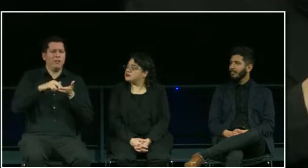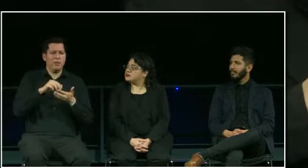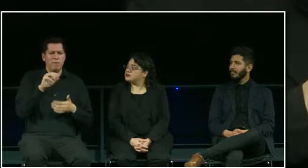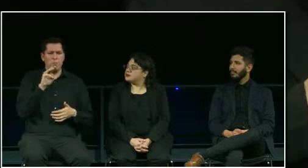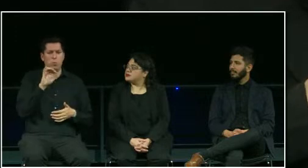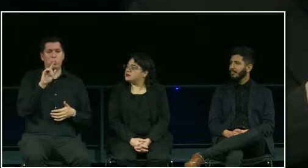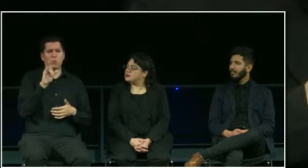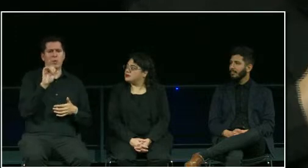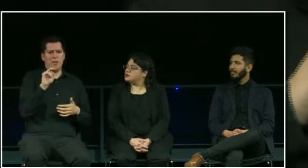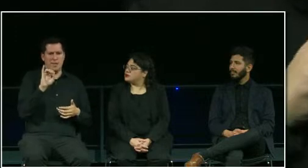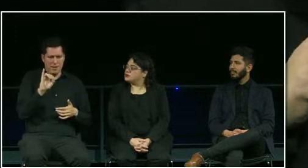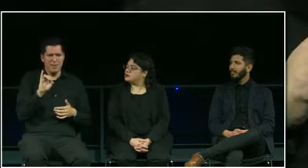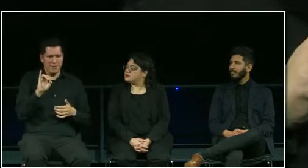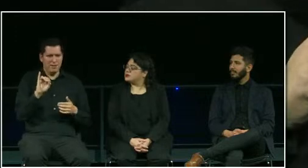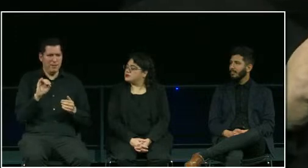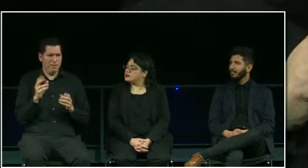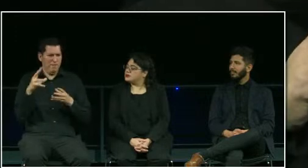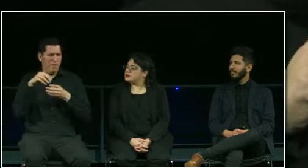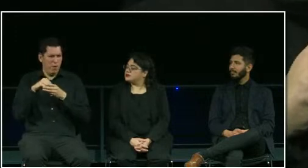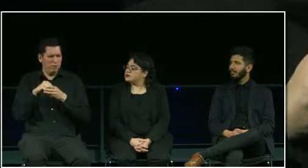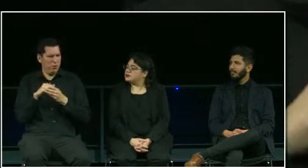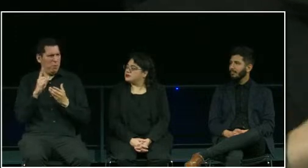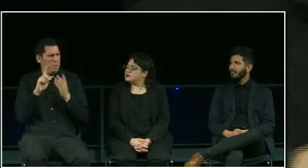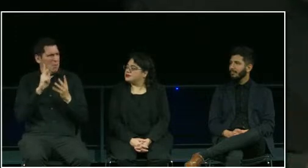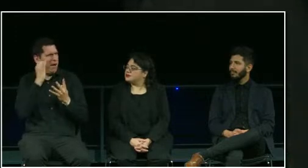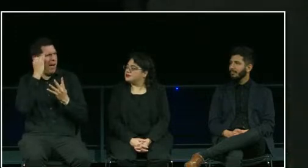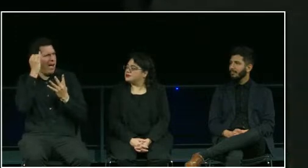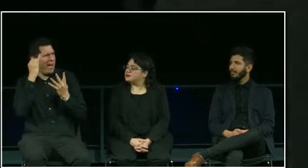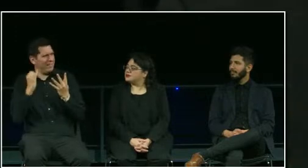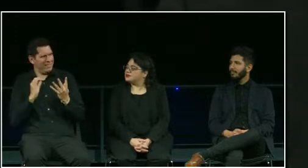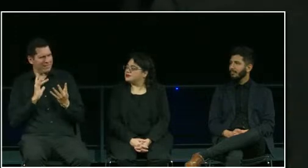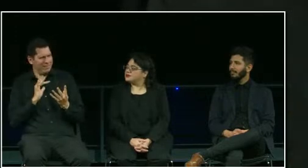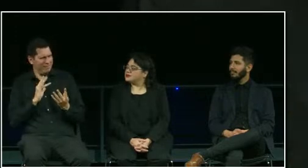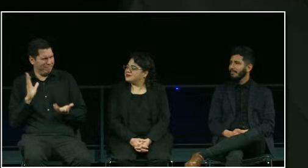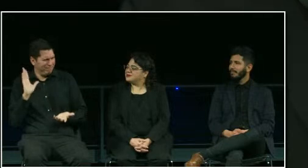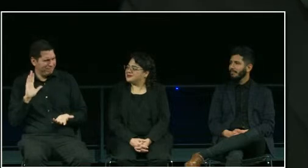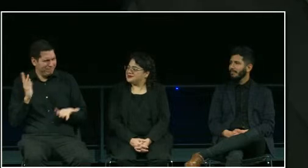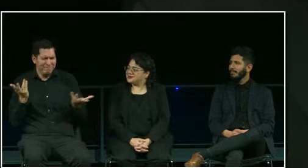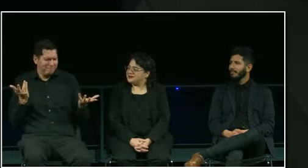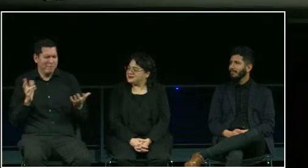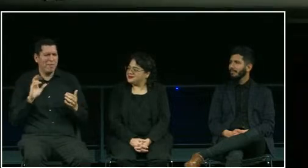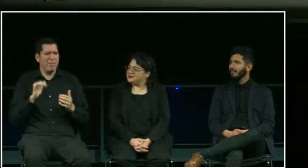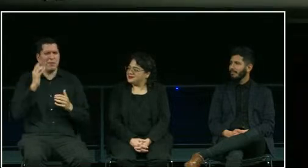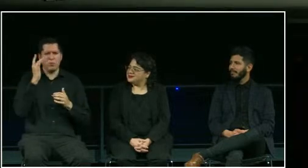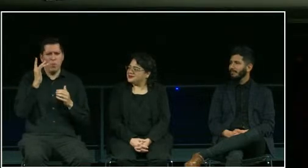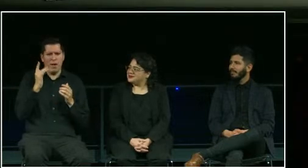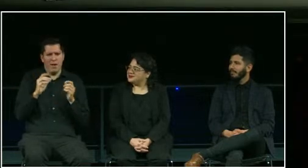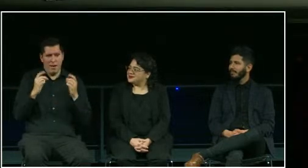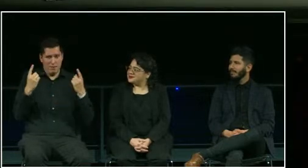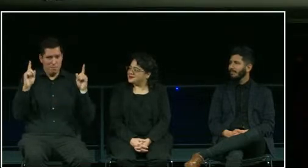and those sound like great ideas to me. Absolutely. You see why this brother's so quotable?